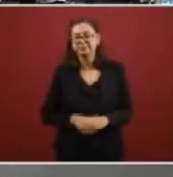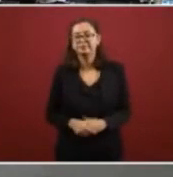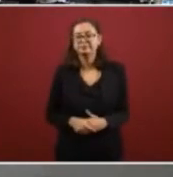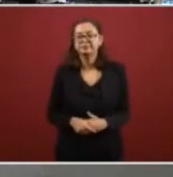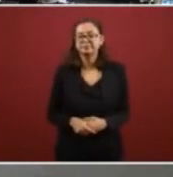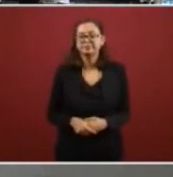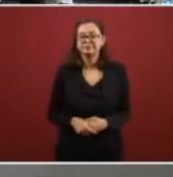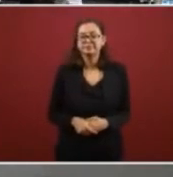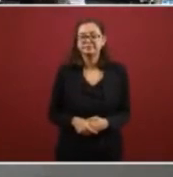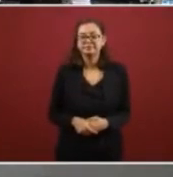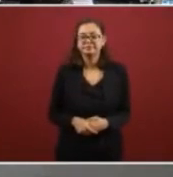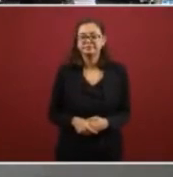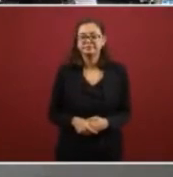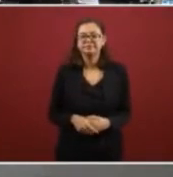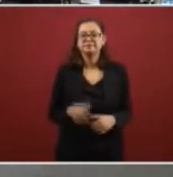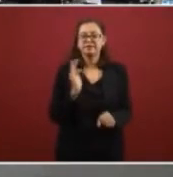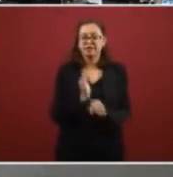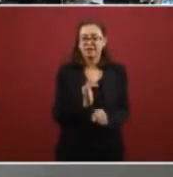take them into account.